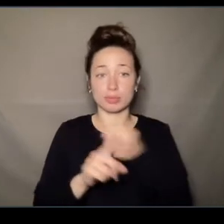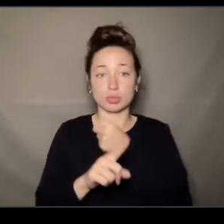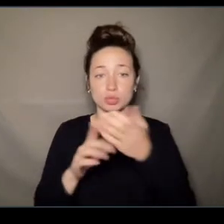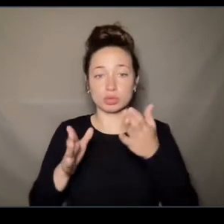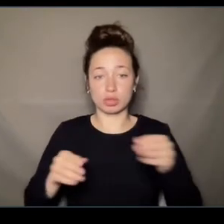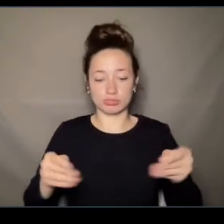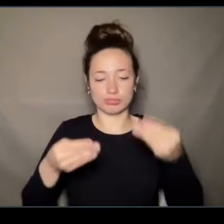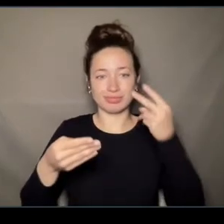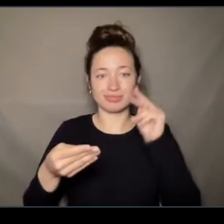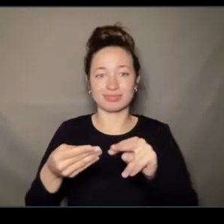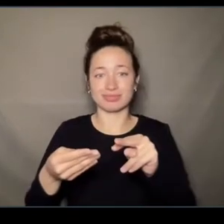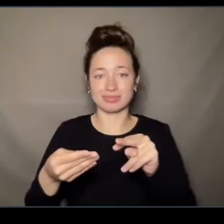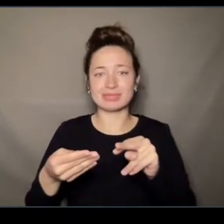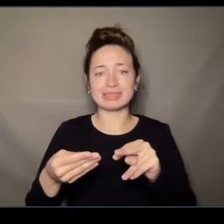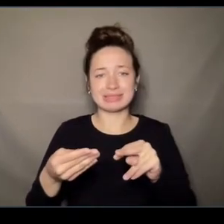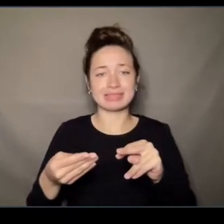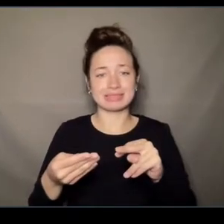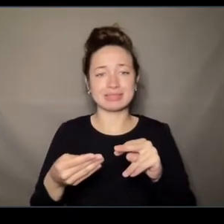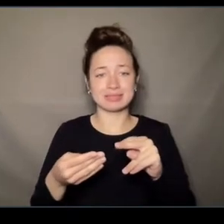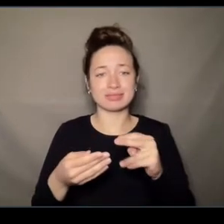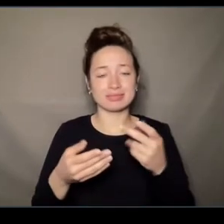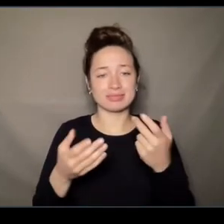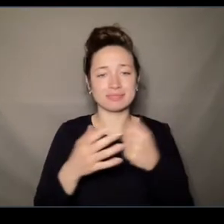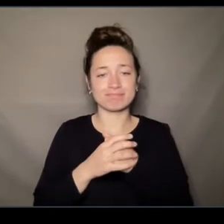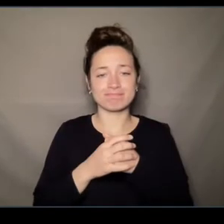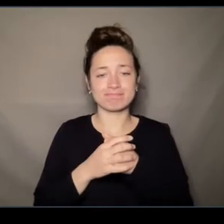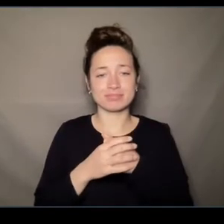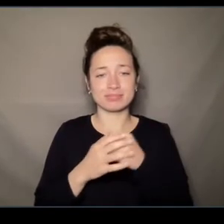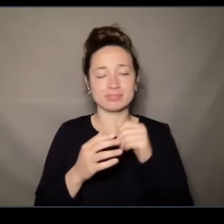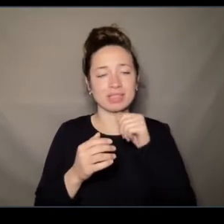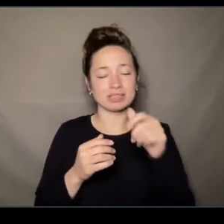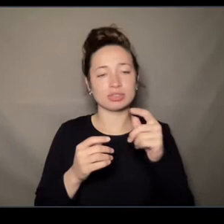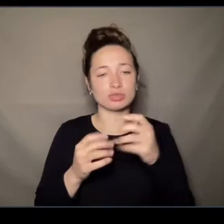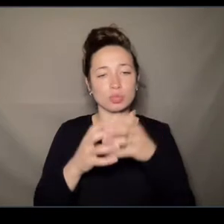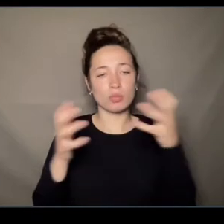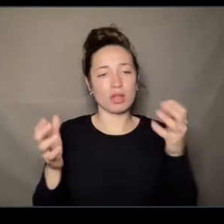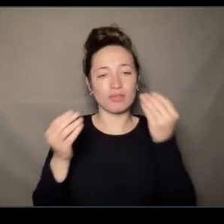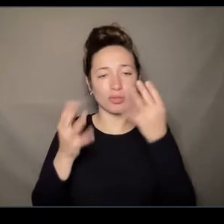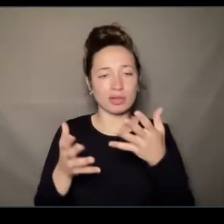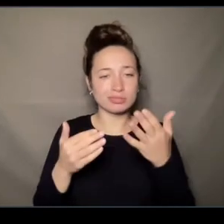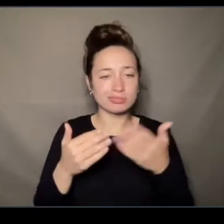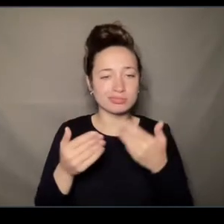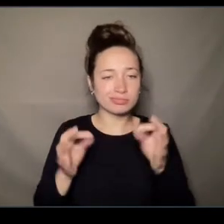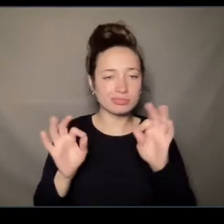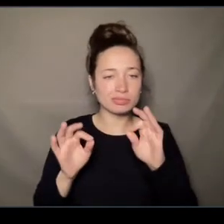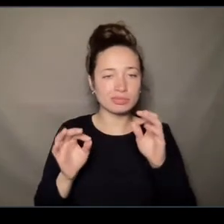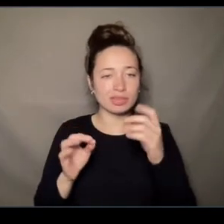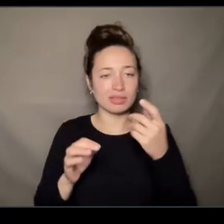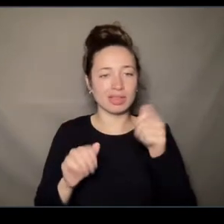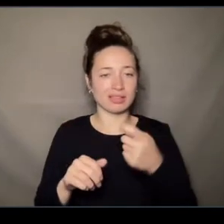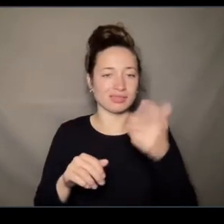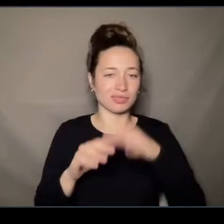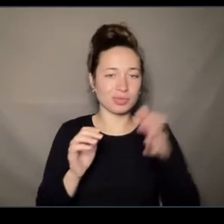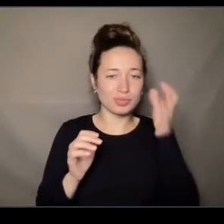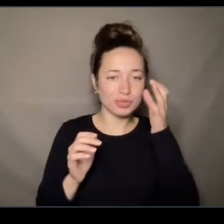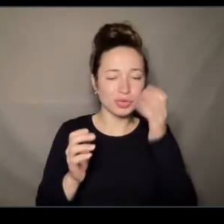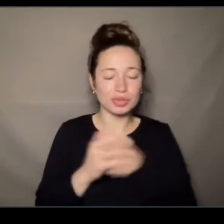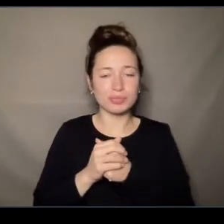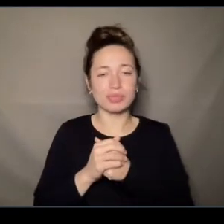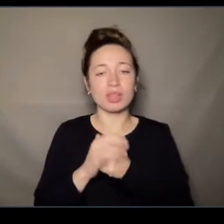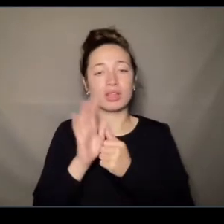person who may be the abuser can see it, because it doesn't take too much to find information that you think you've